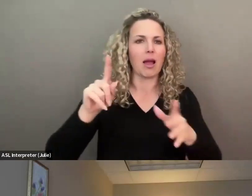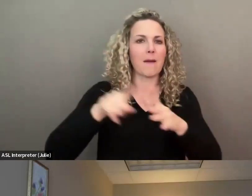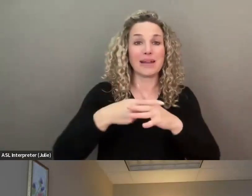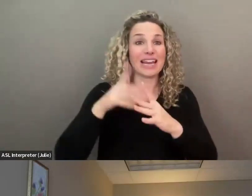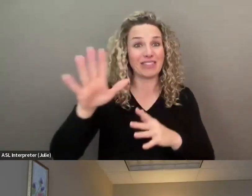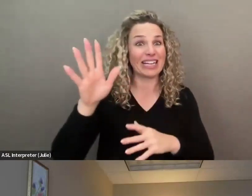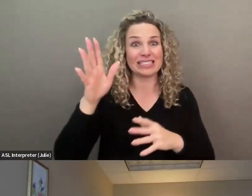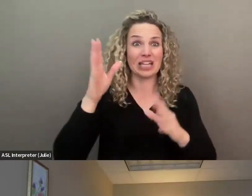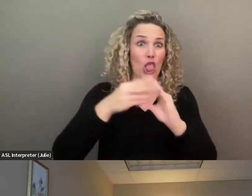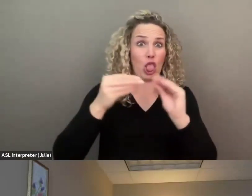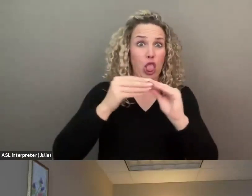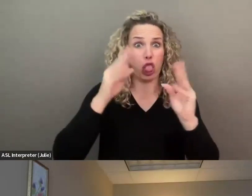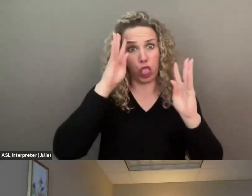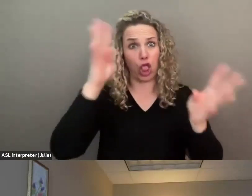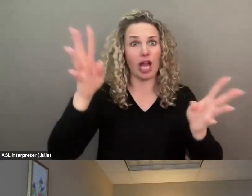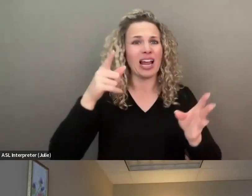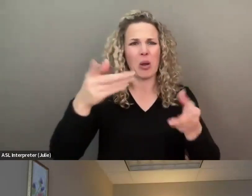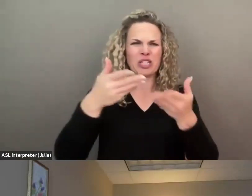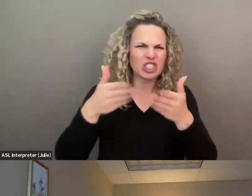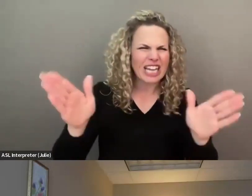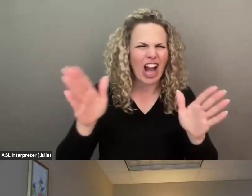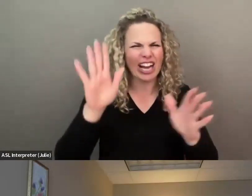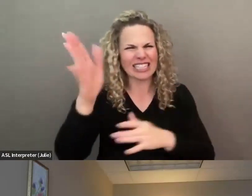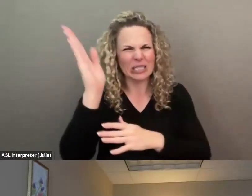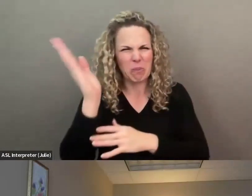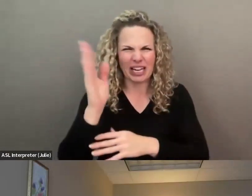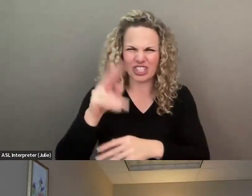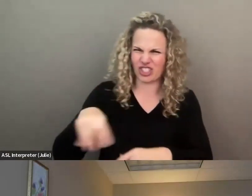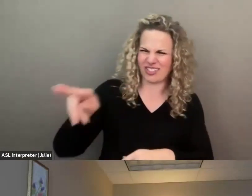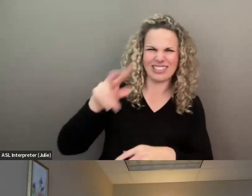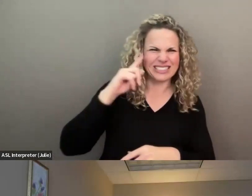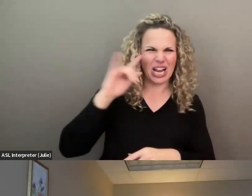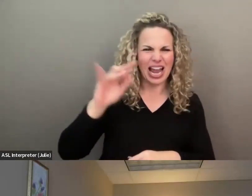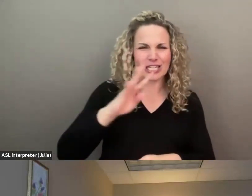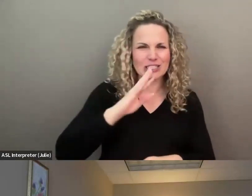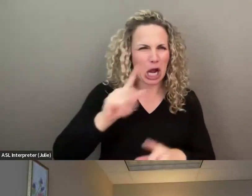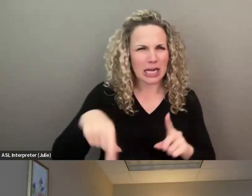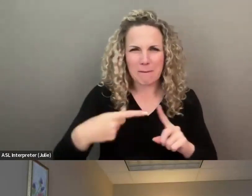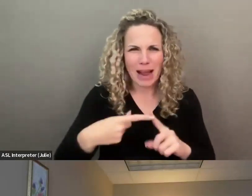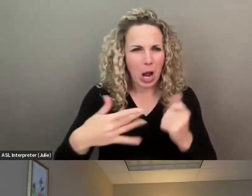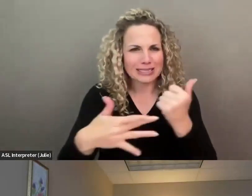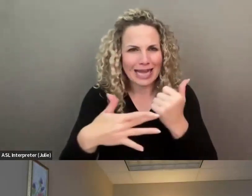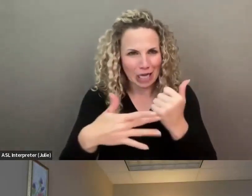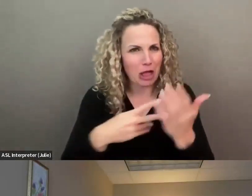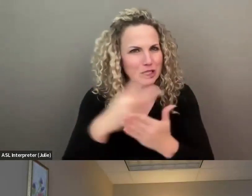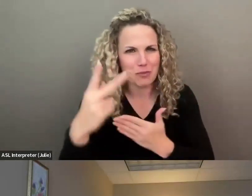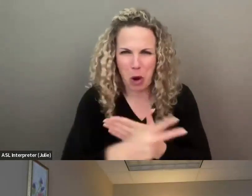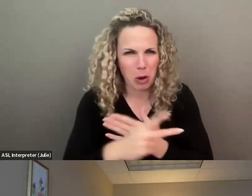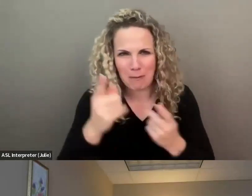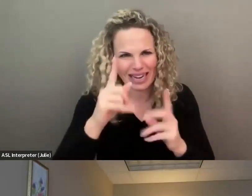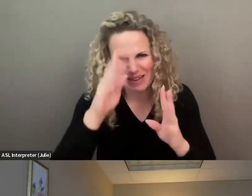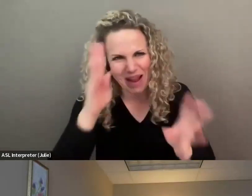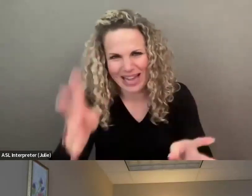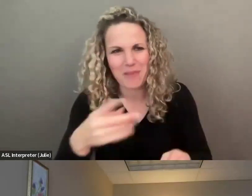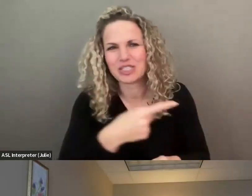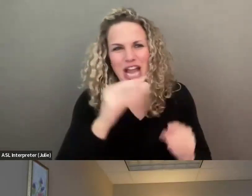an awesome job because it was so kind of generic in the beginning, and it almost sounded like he was talking about the technology program. So yeah, she